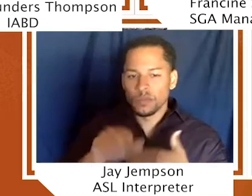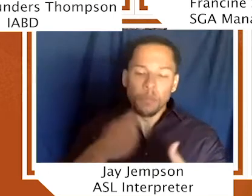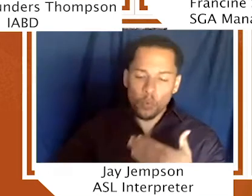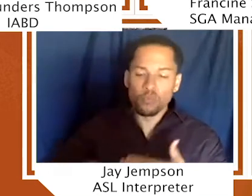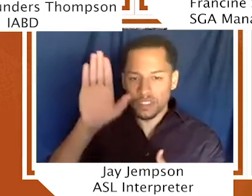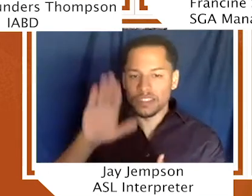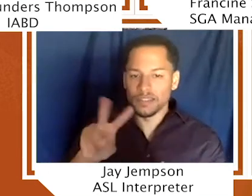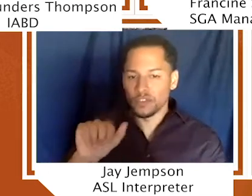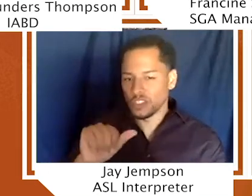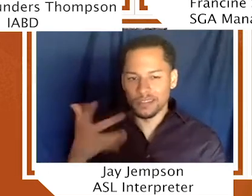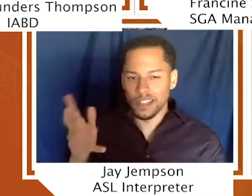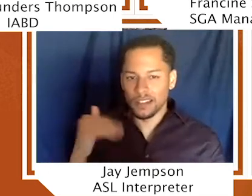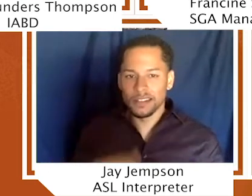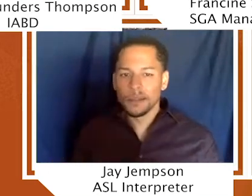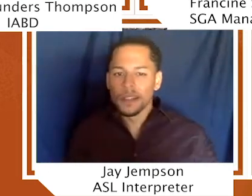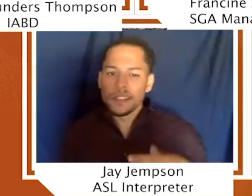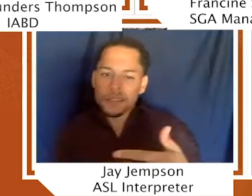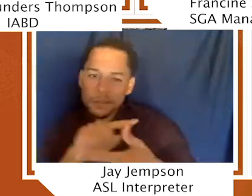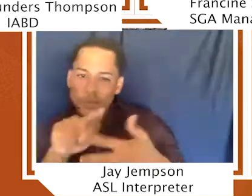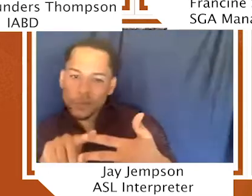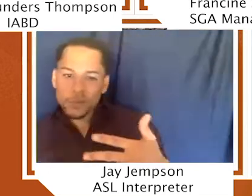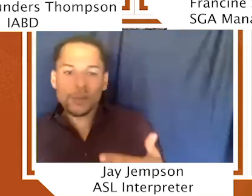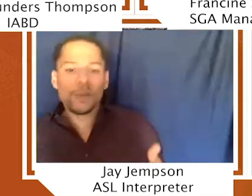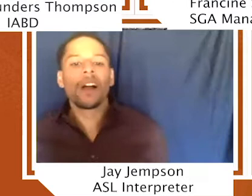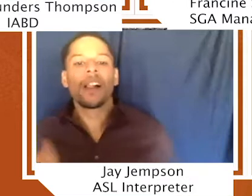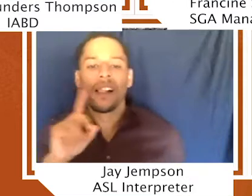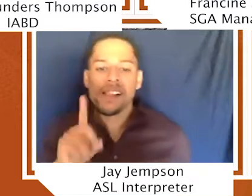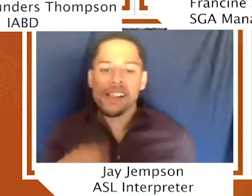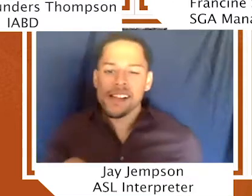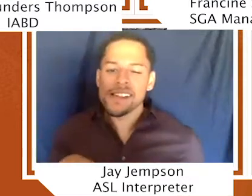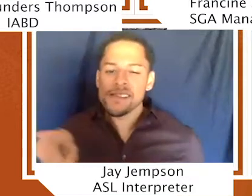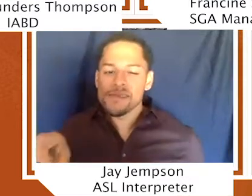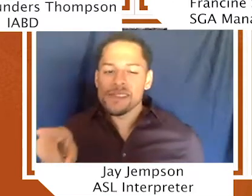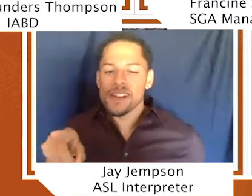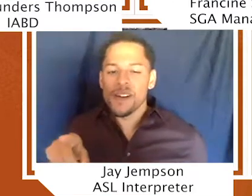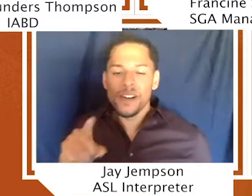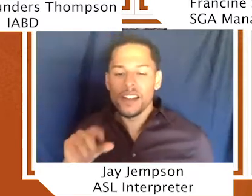Okay, I'm gonna go with IQL's pick again because he's been right. We